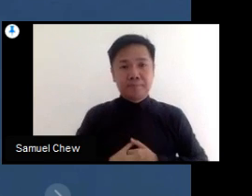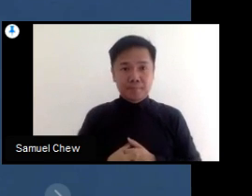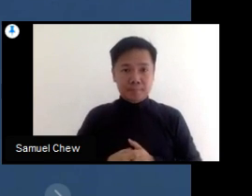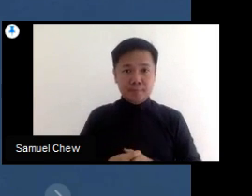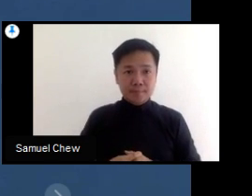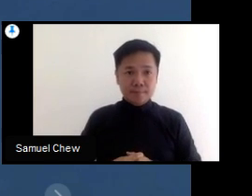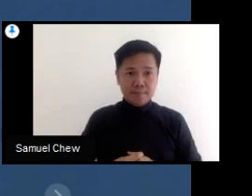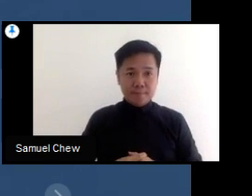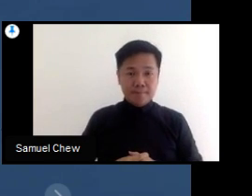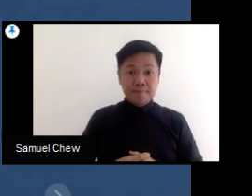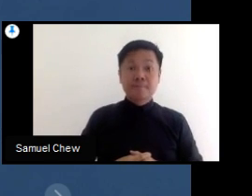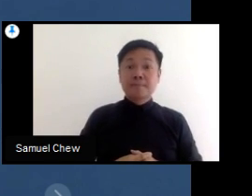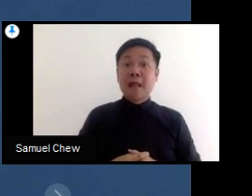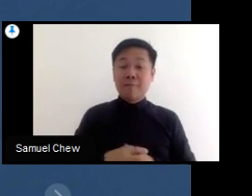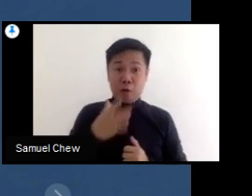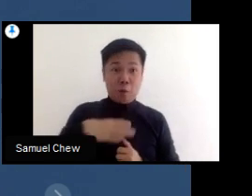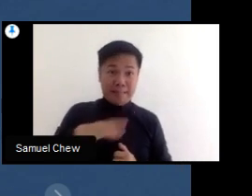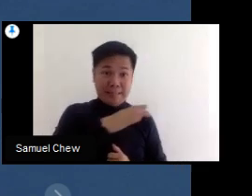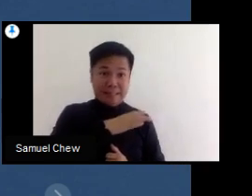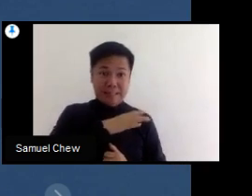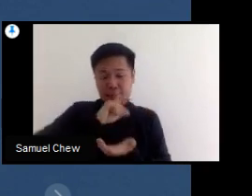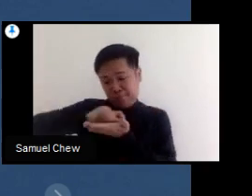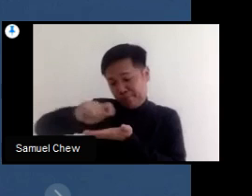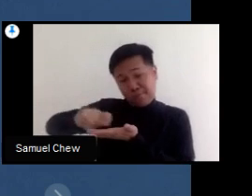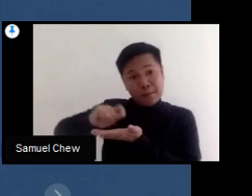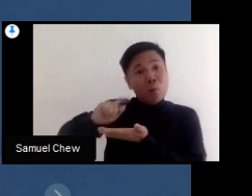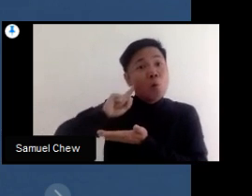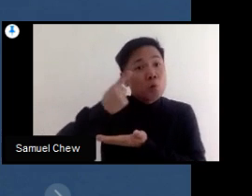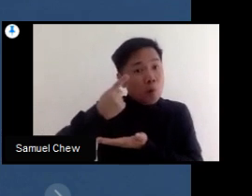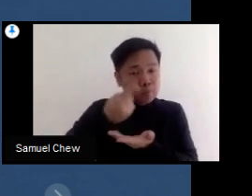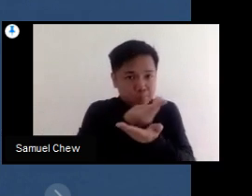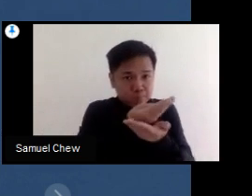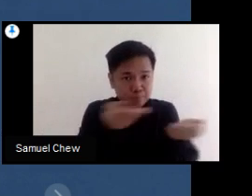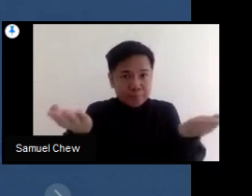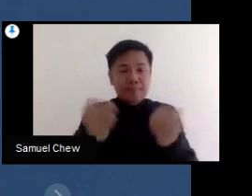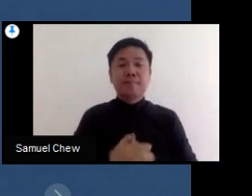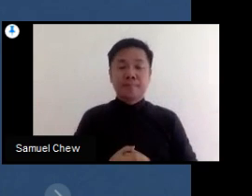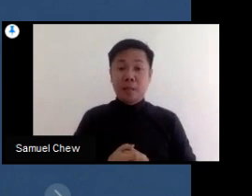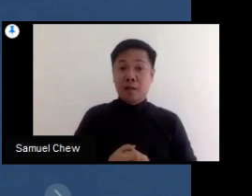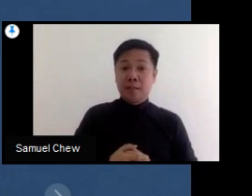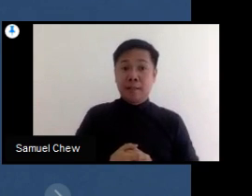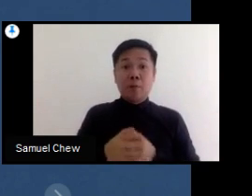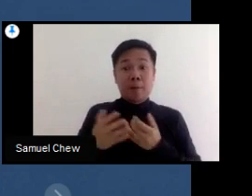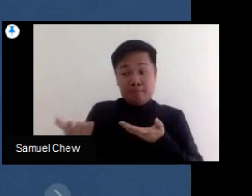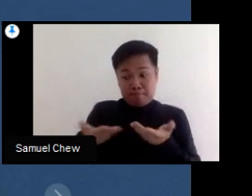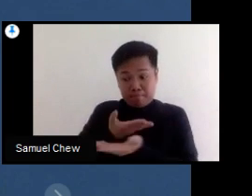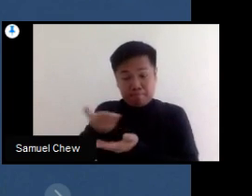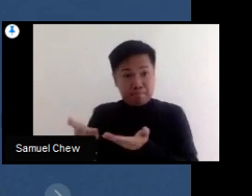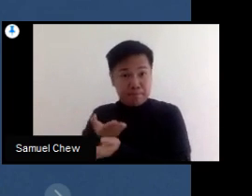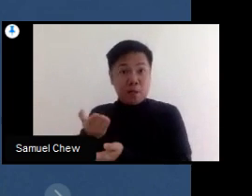for this committee when we discuss and prepare for adoption of